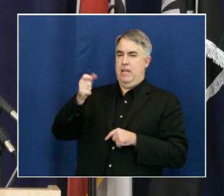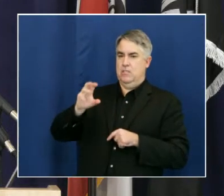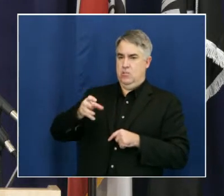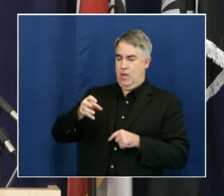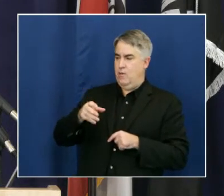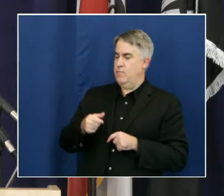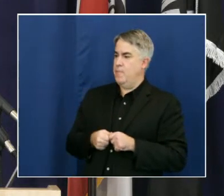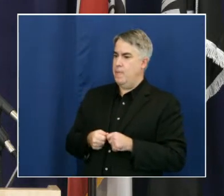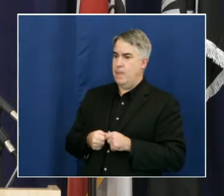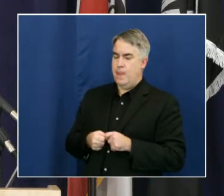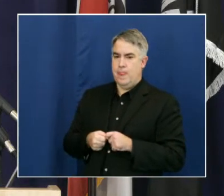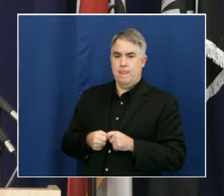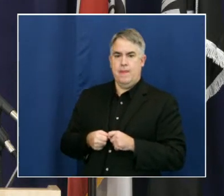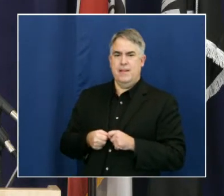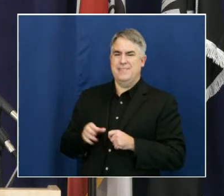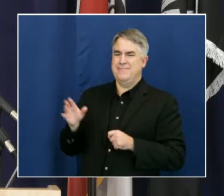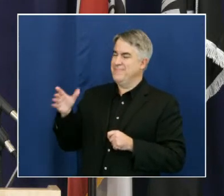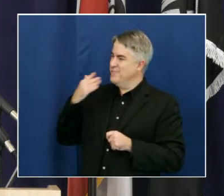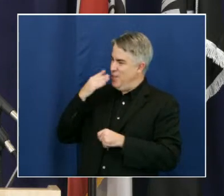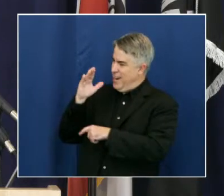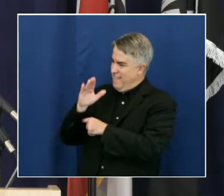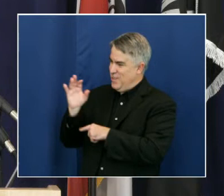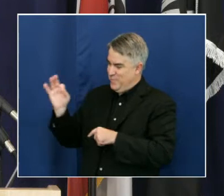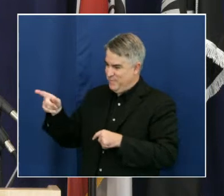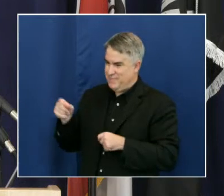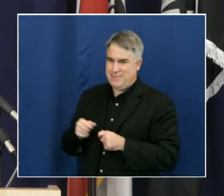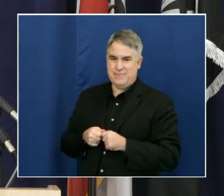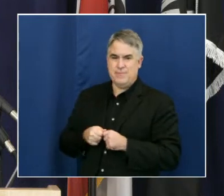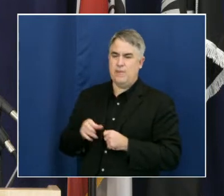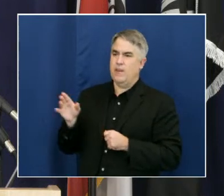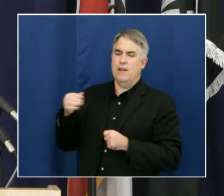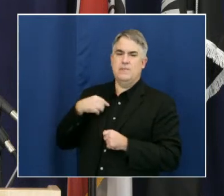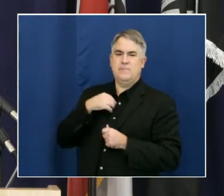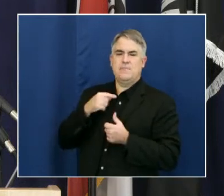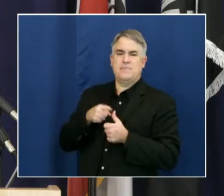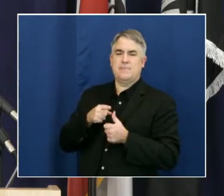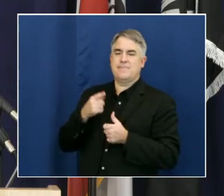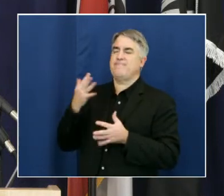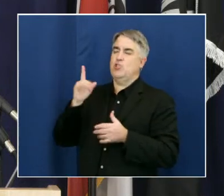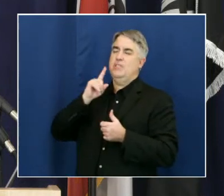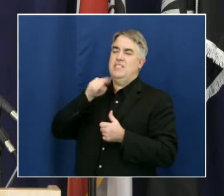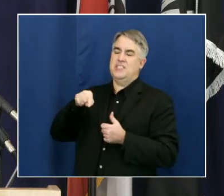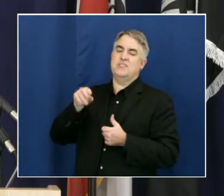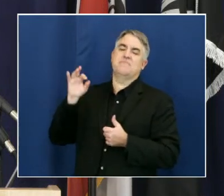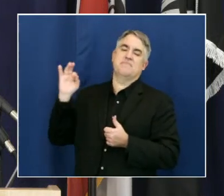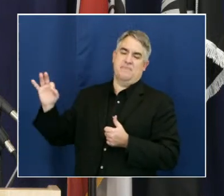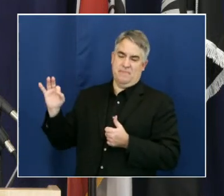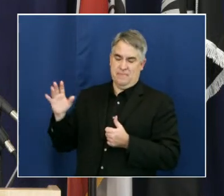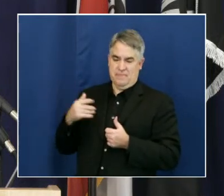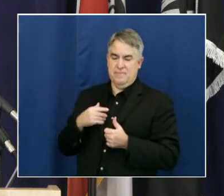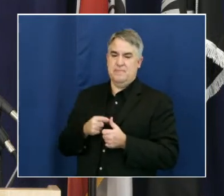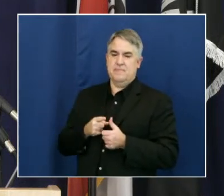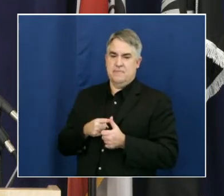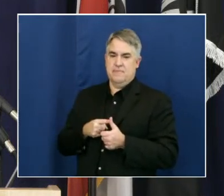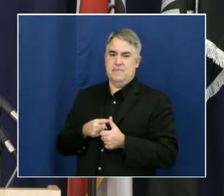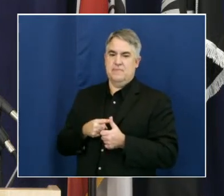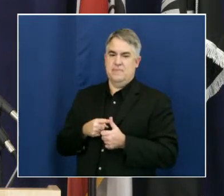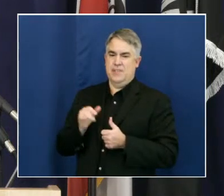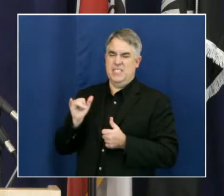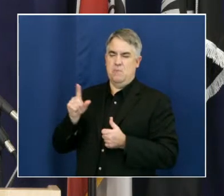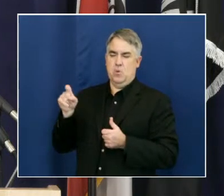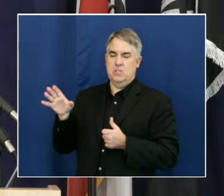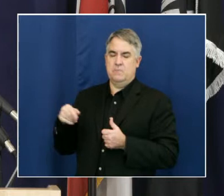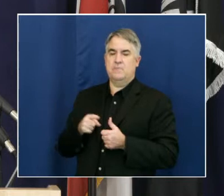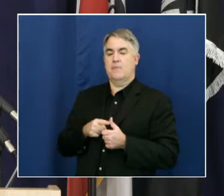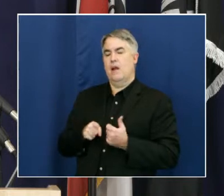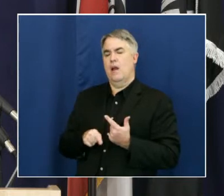Hi, good afternoon. So my initial question was actually already answered by Dr. Wooten. It was very similar to KUSI's question. So I